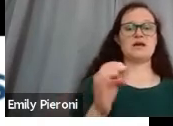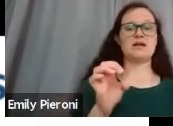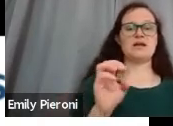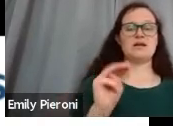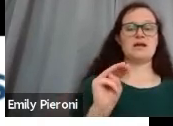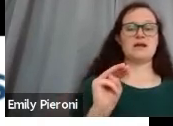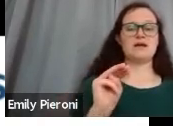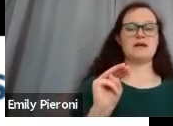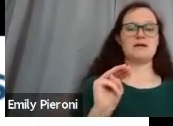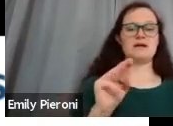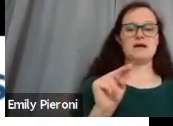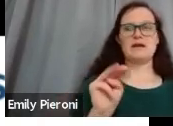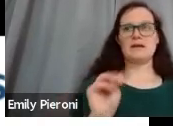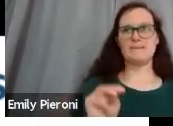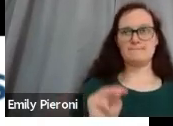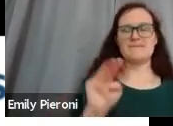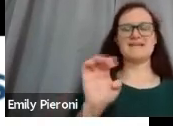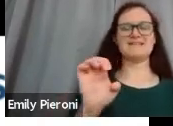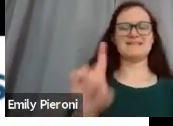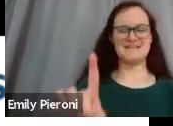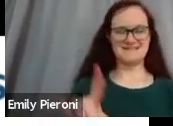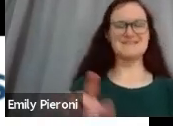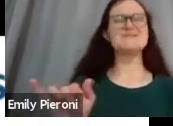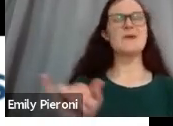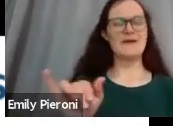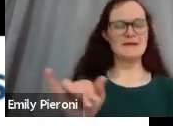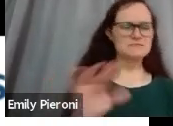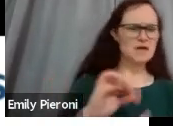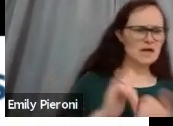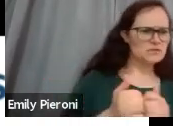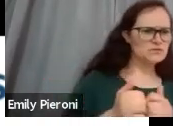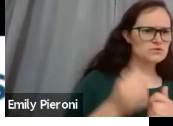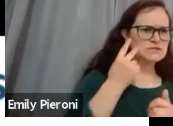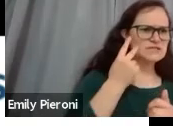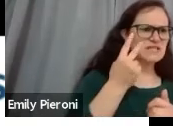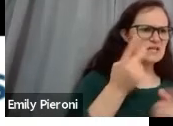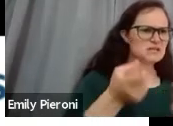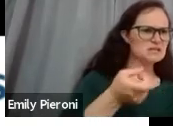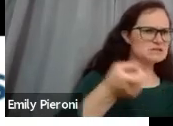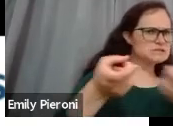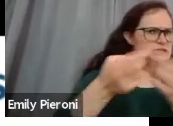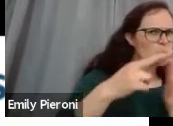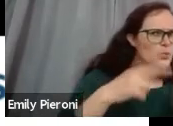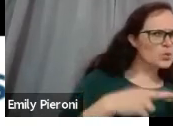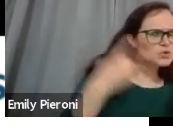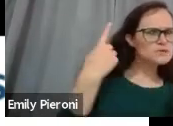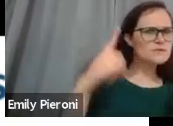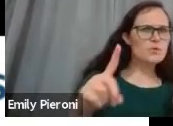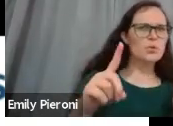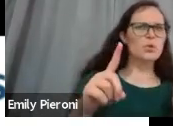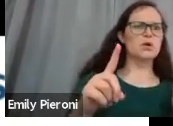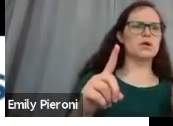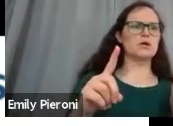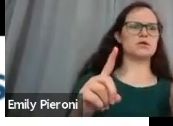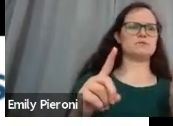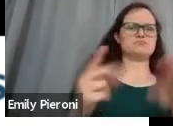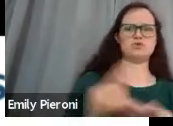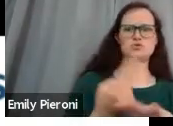activity looking at how to look at the regulations around the beneficial reuse of produced